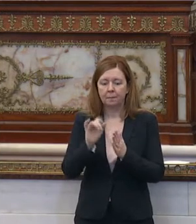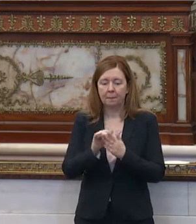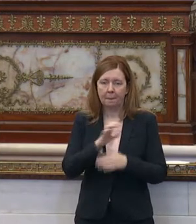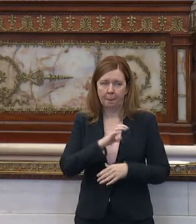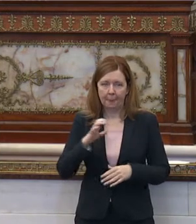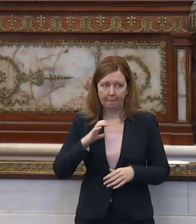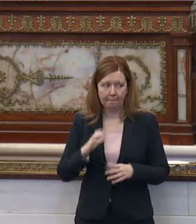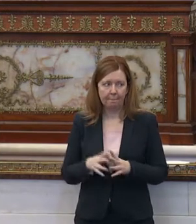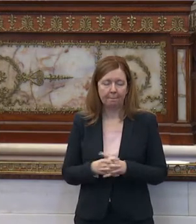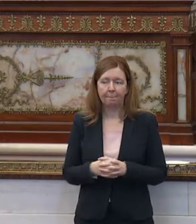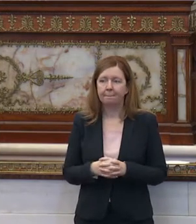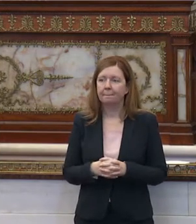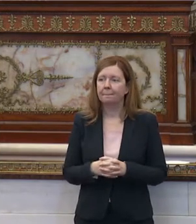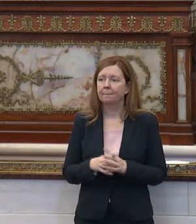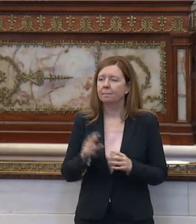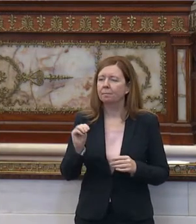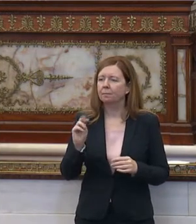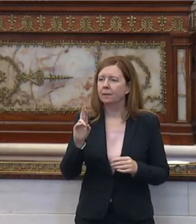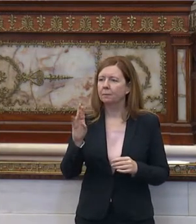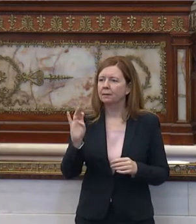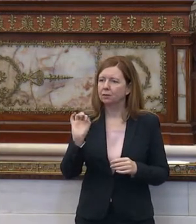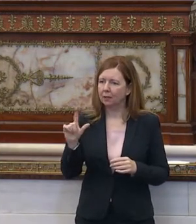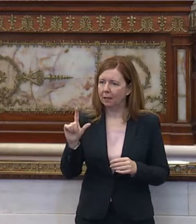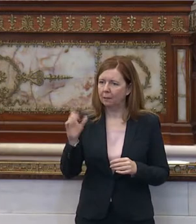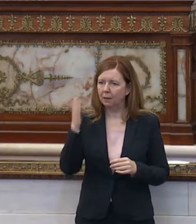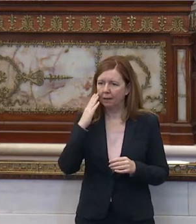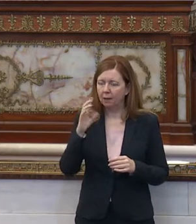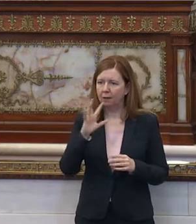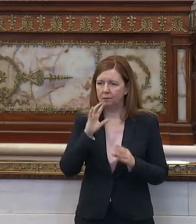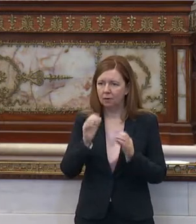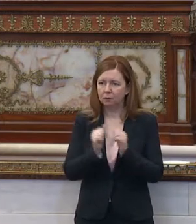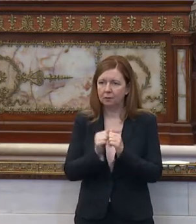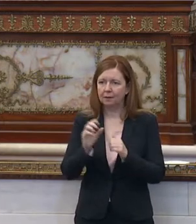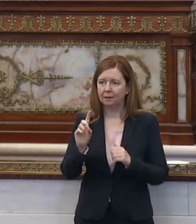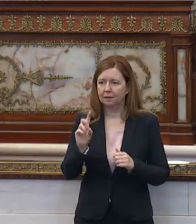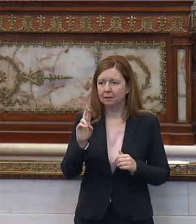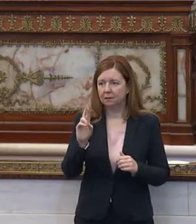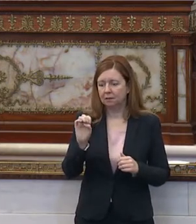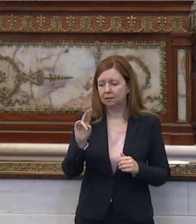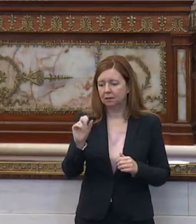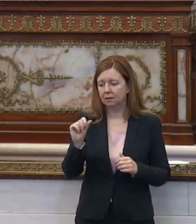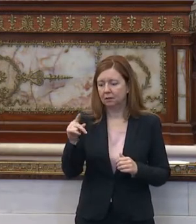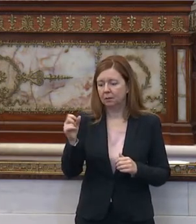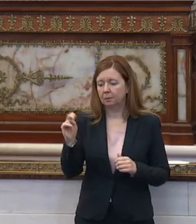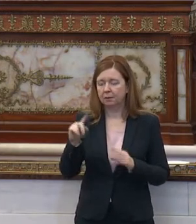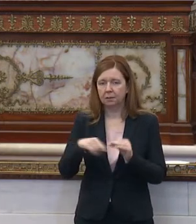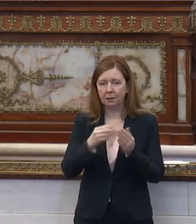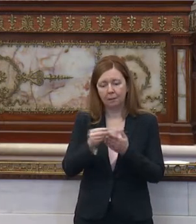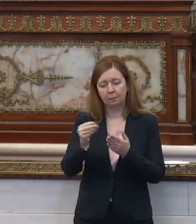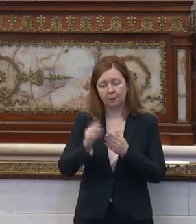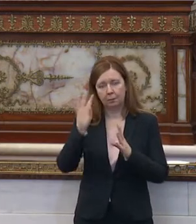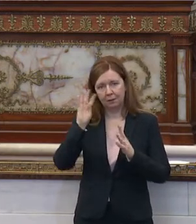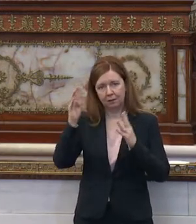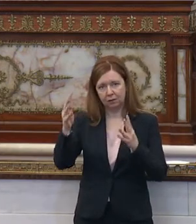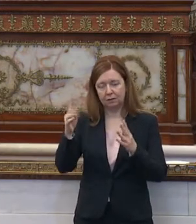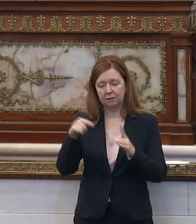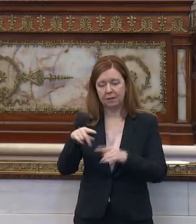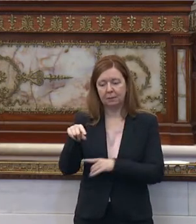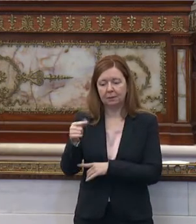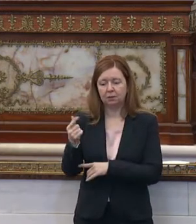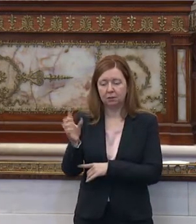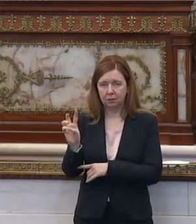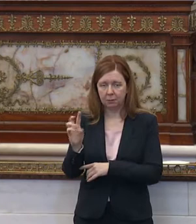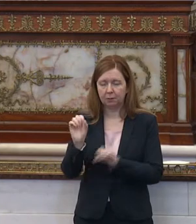committee. Mr. Campbell, I know in the past I've talked with Dr. Erica Patterson regarding procurement initiatives at